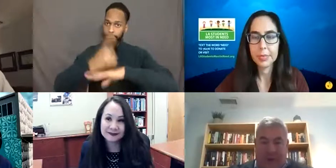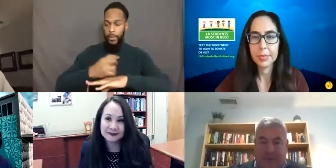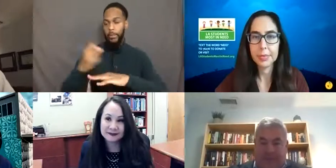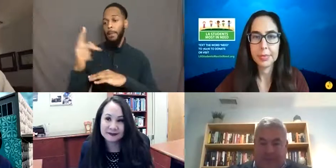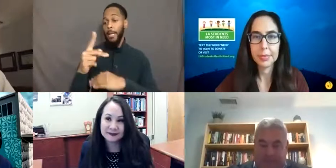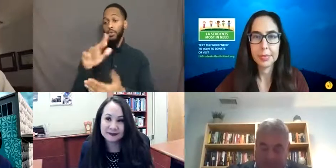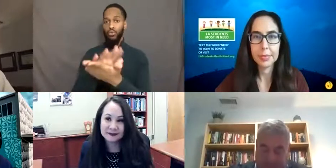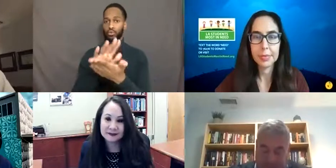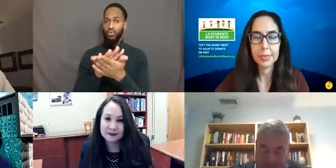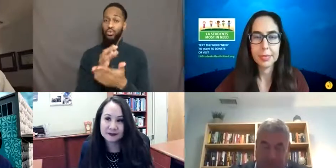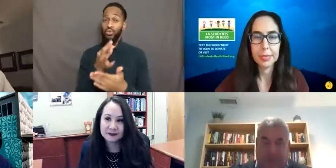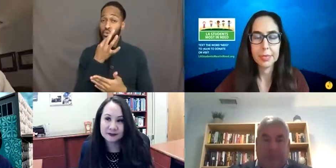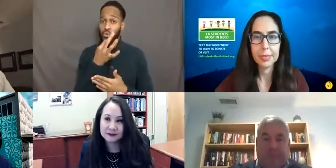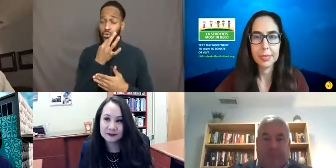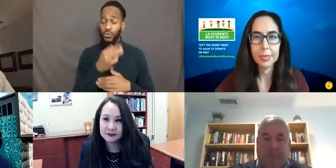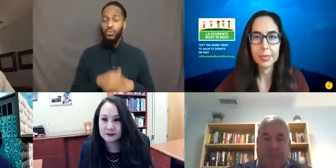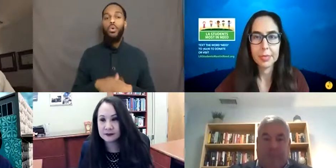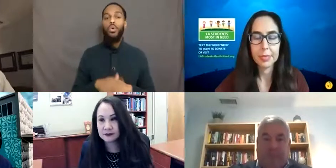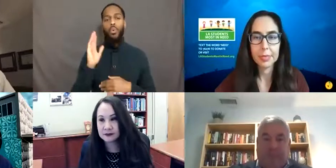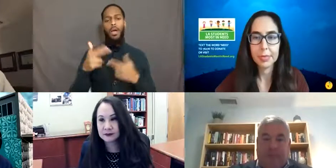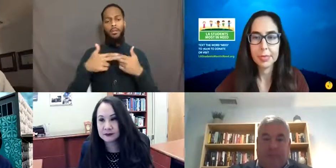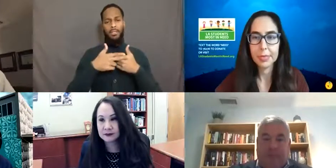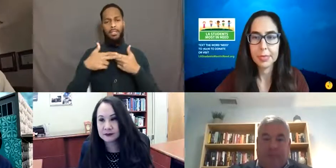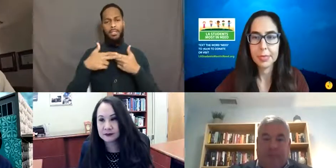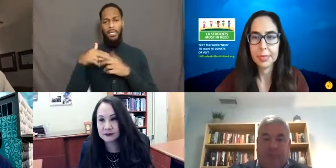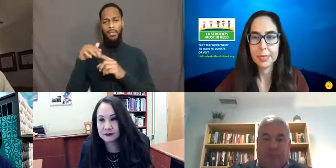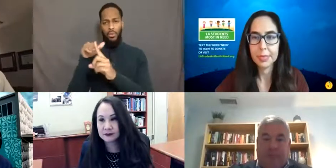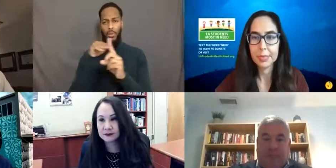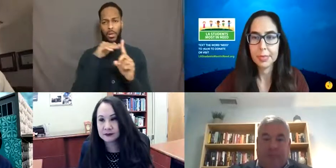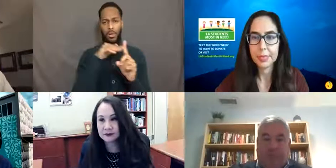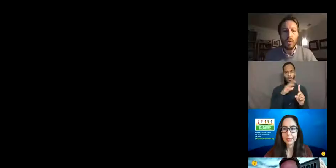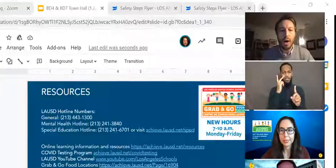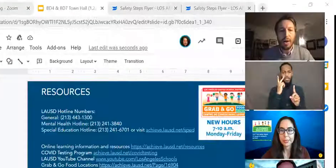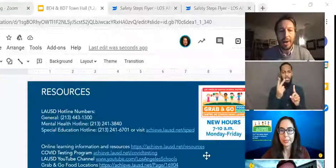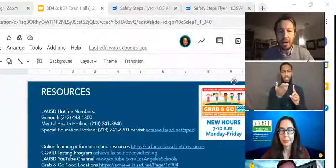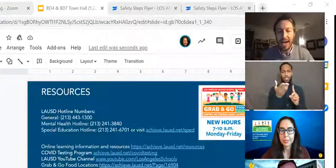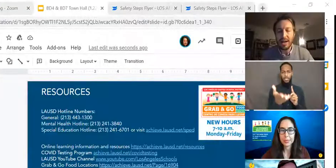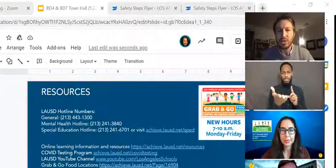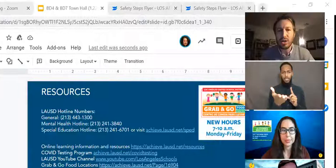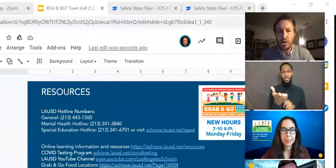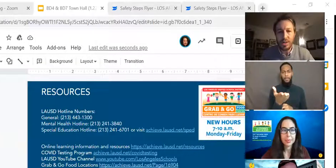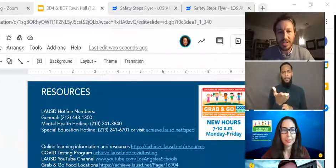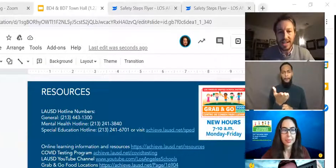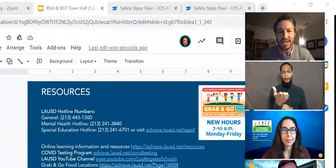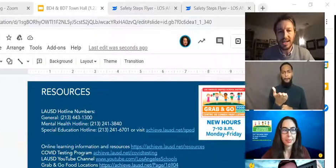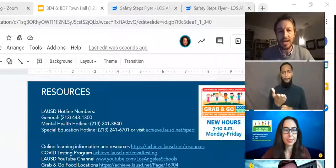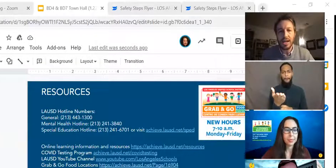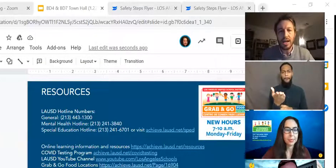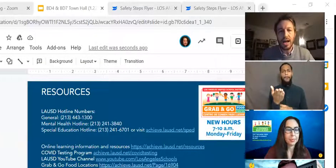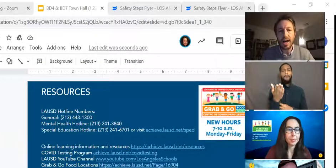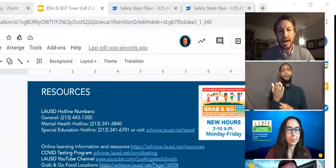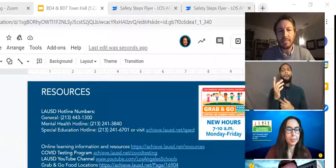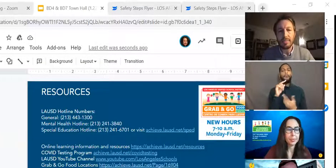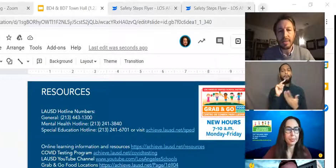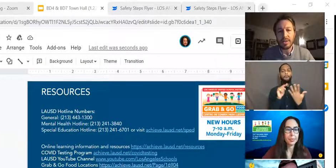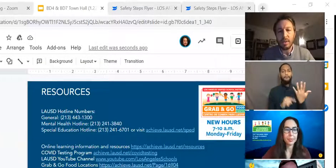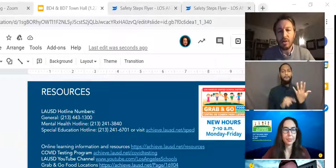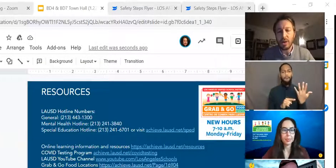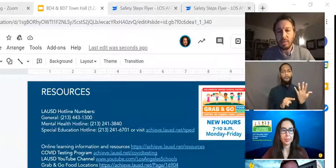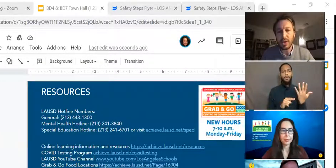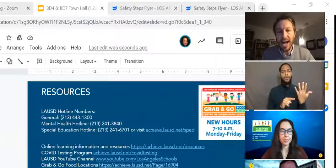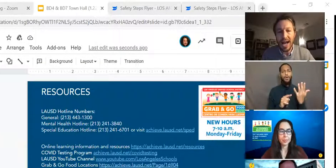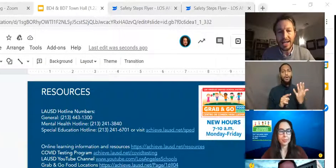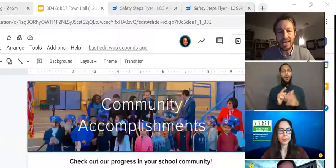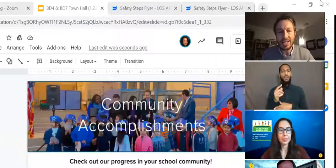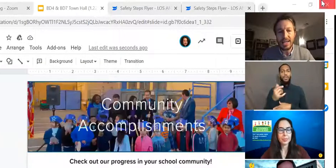on some slides, our district hotline phone numbers, parent handbook, COVID testing, some of